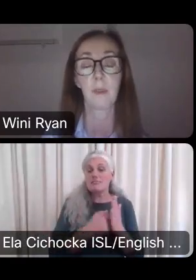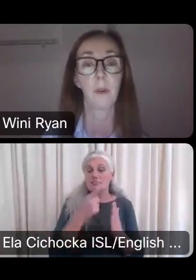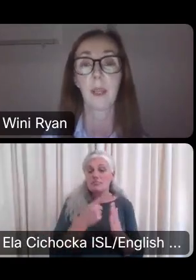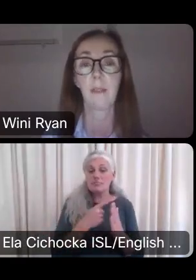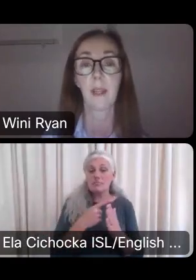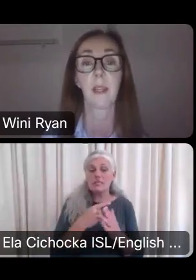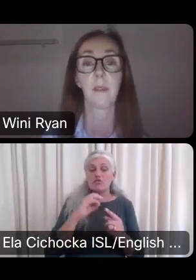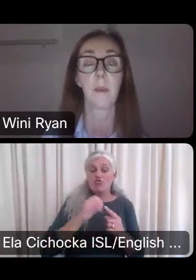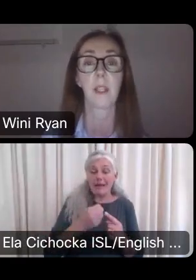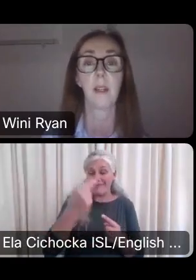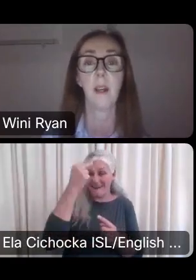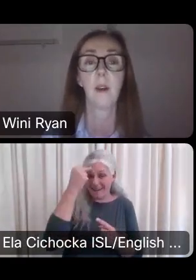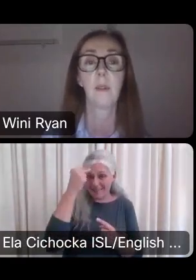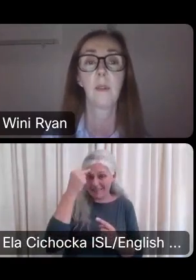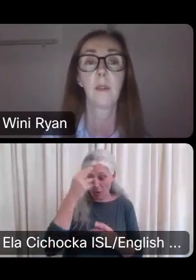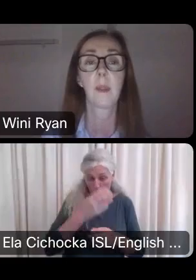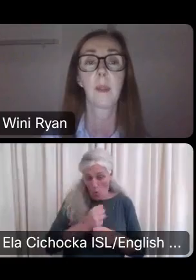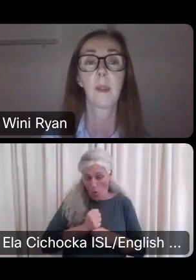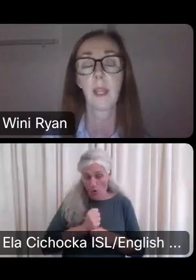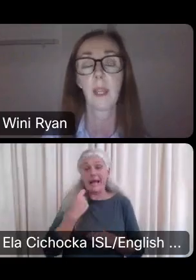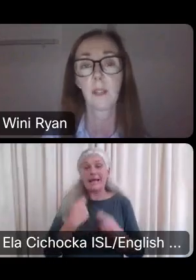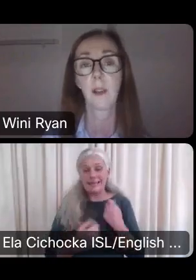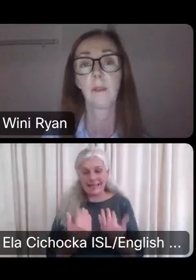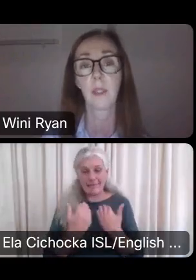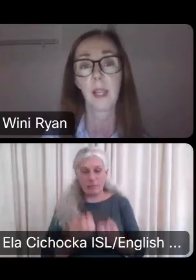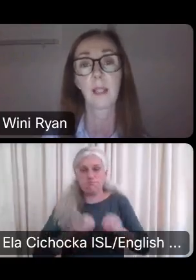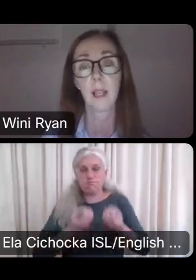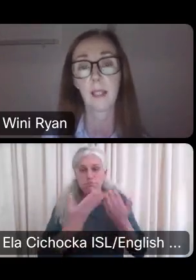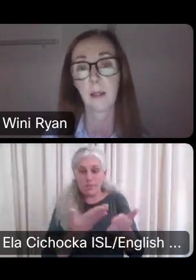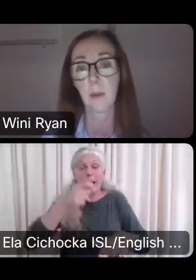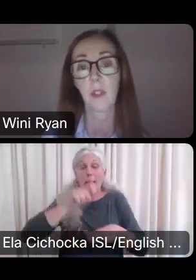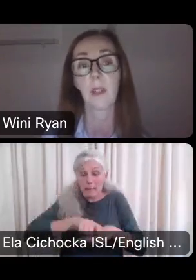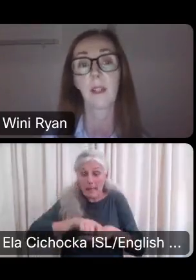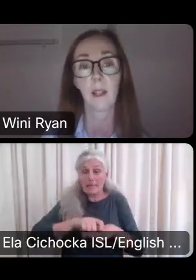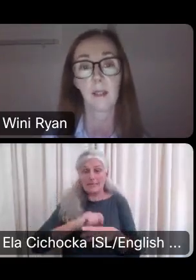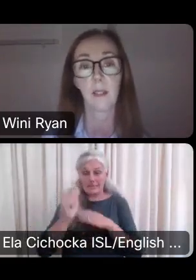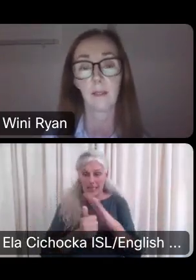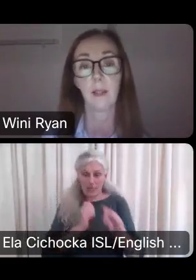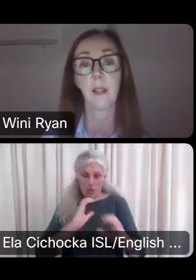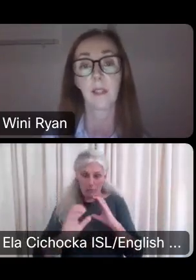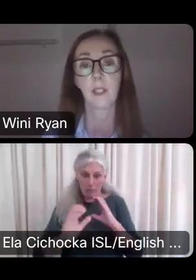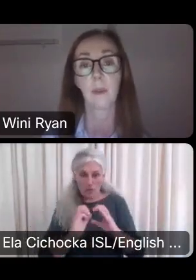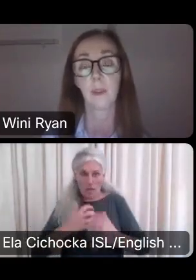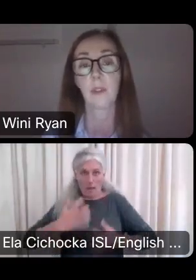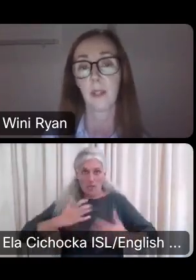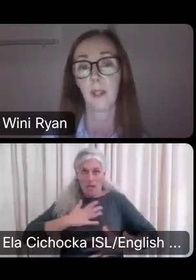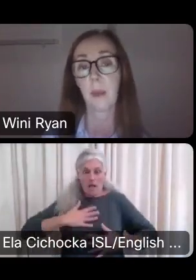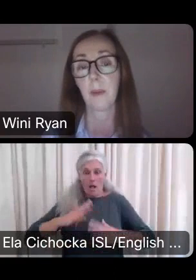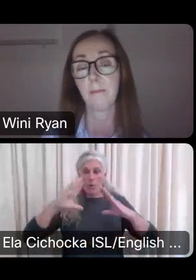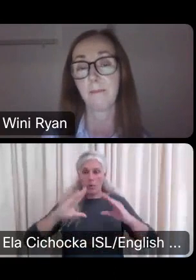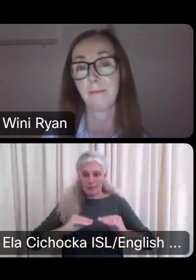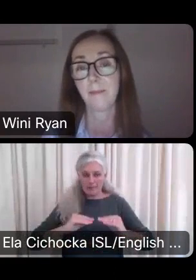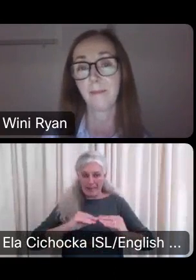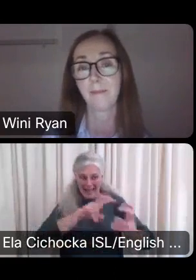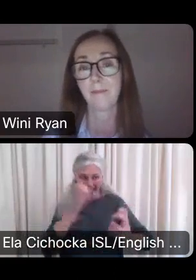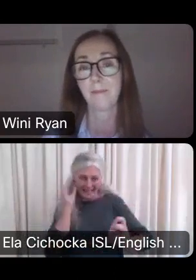understand before we give any information. The best communication skill for de-escalating emotion is listening to understand people.